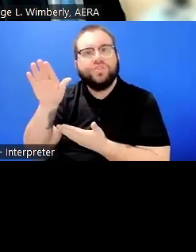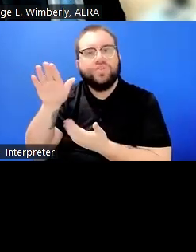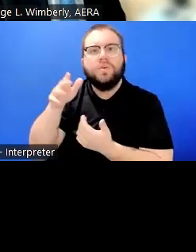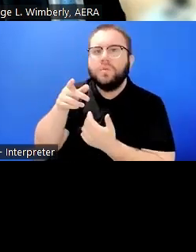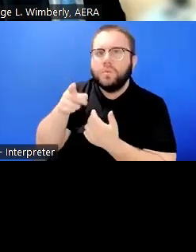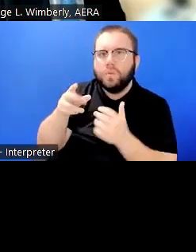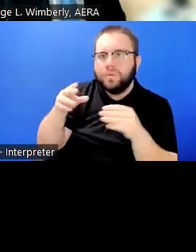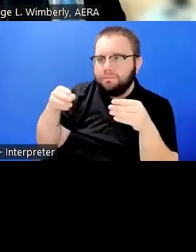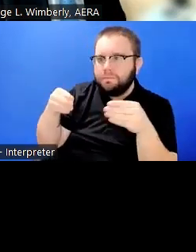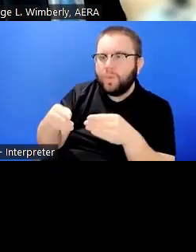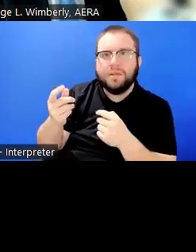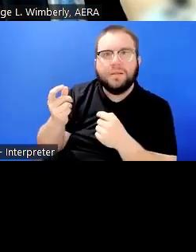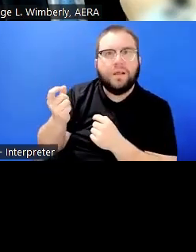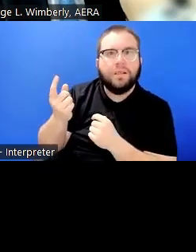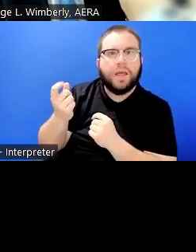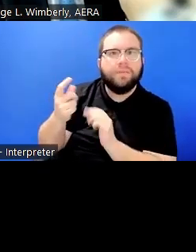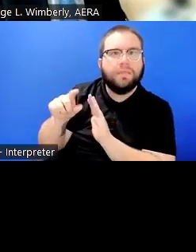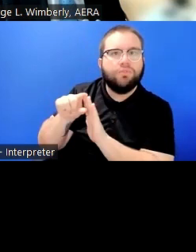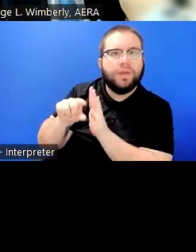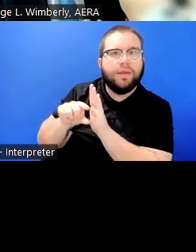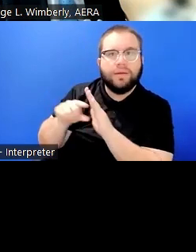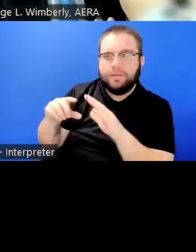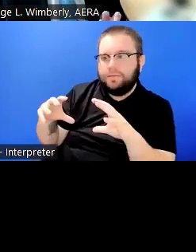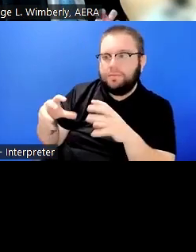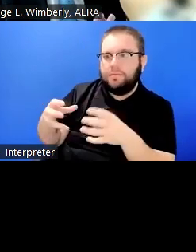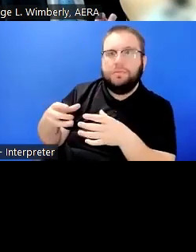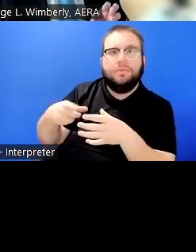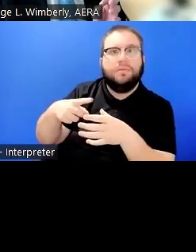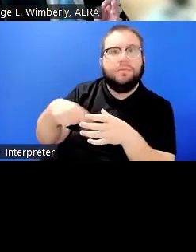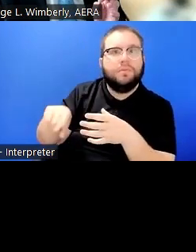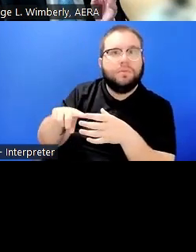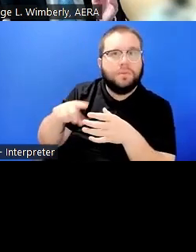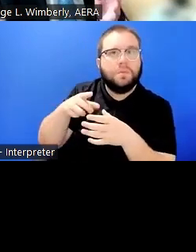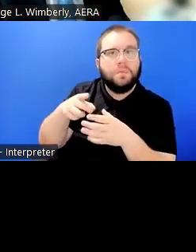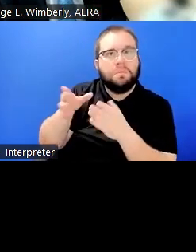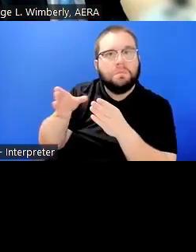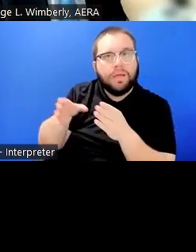interviews with, let's say,